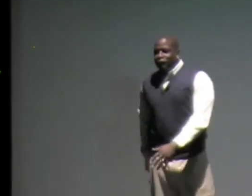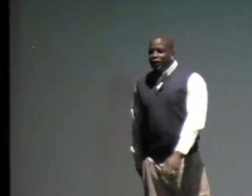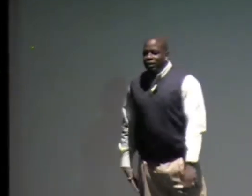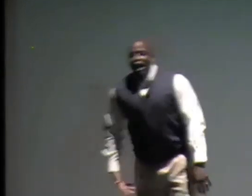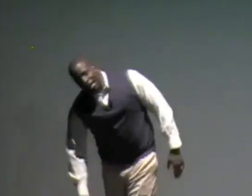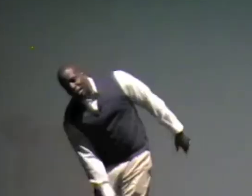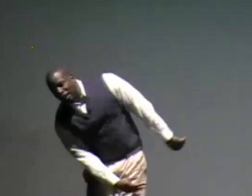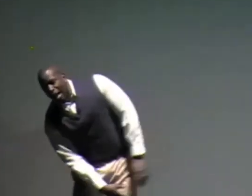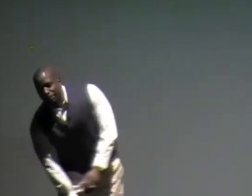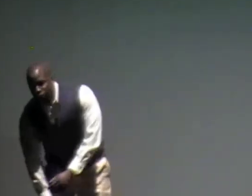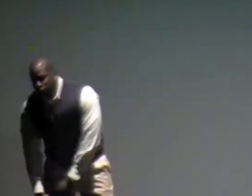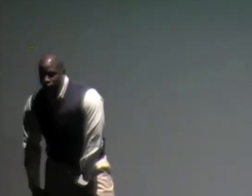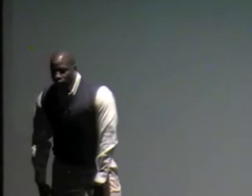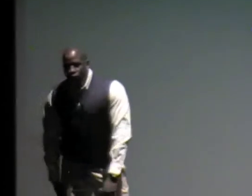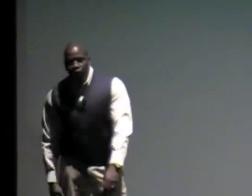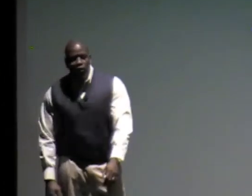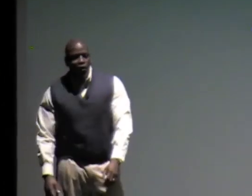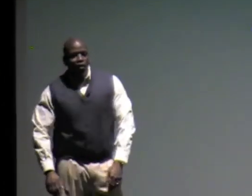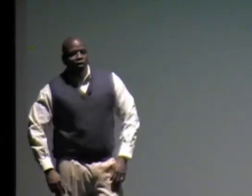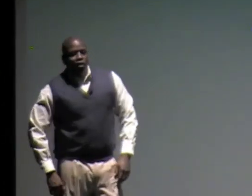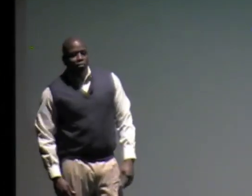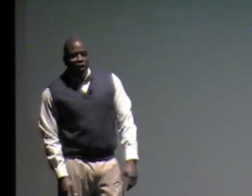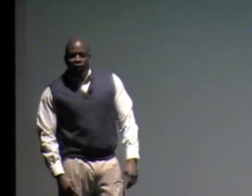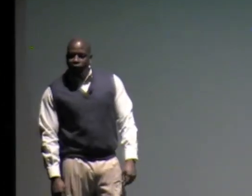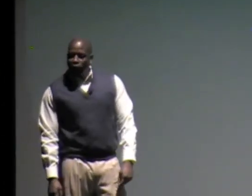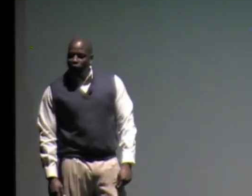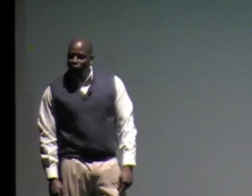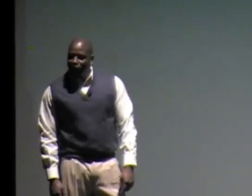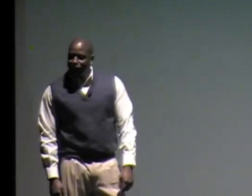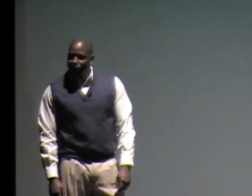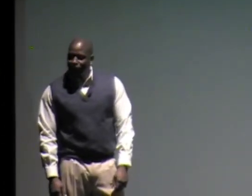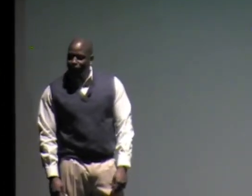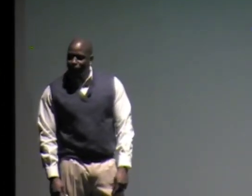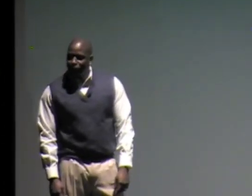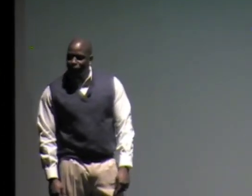He got to the finish line and collapsed. He barely